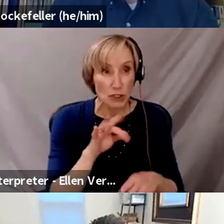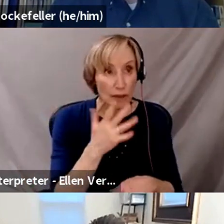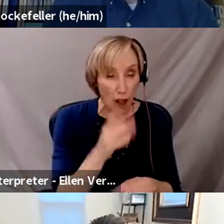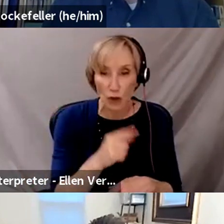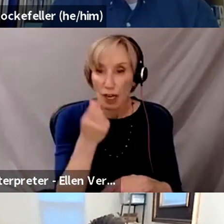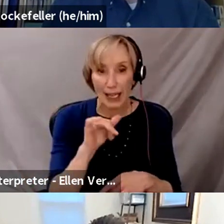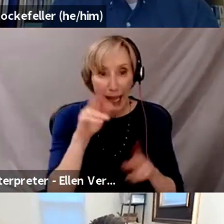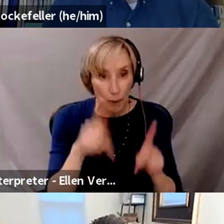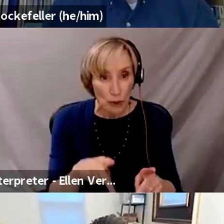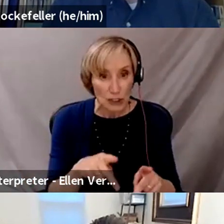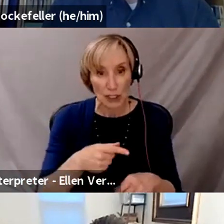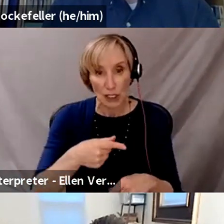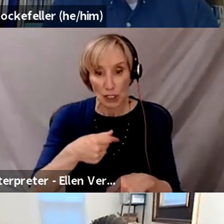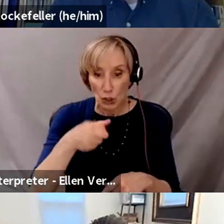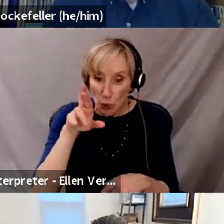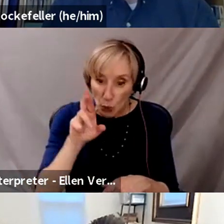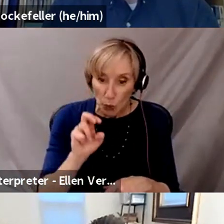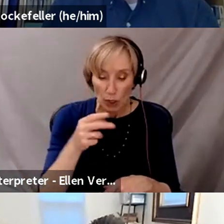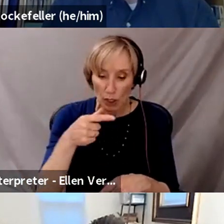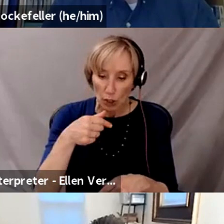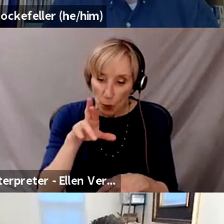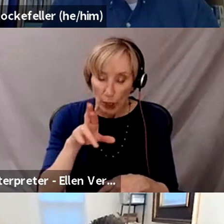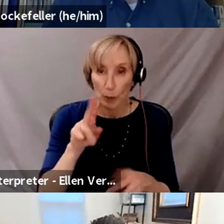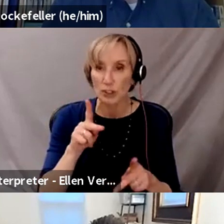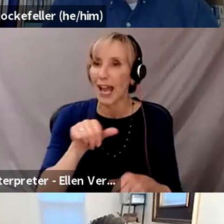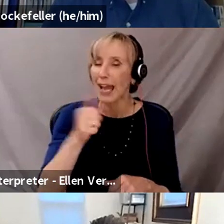person, anyone who is other than you.